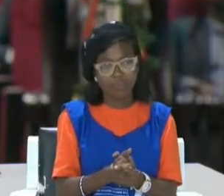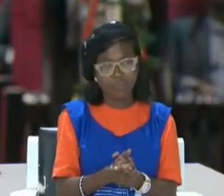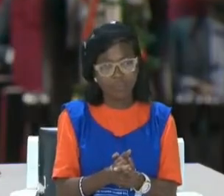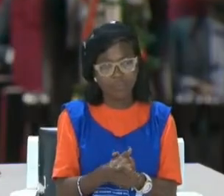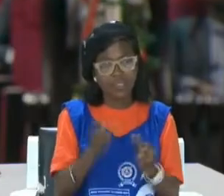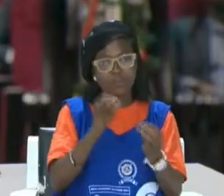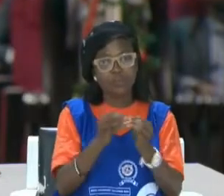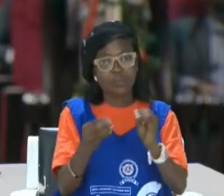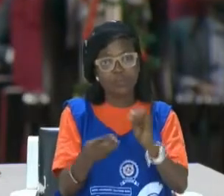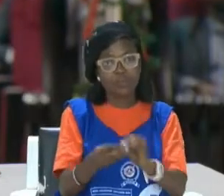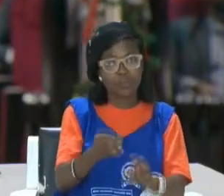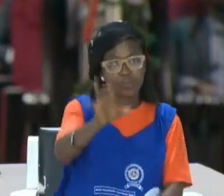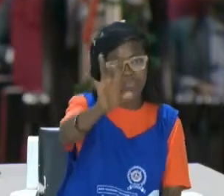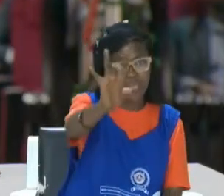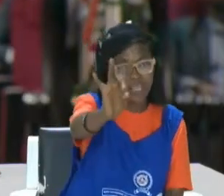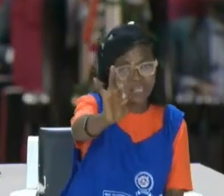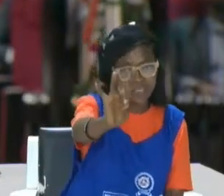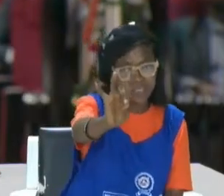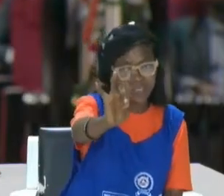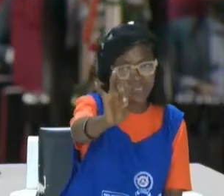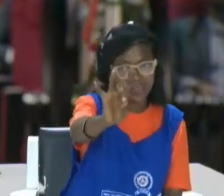Number 8.